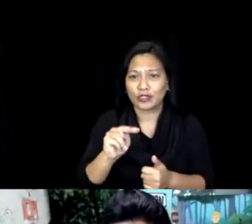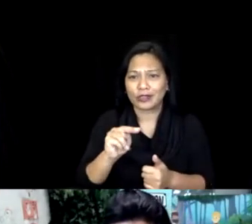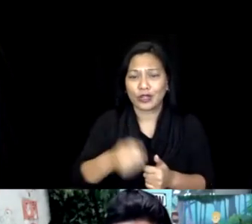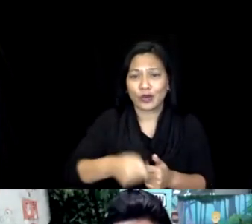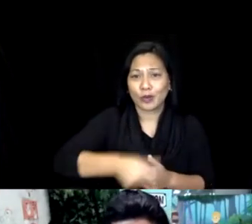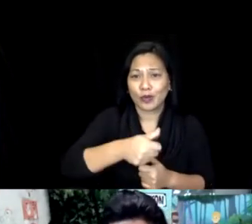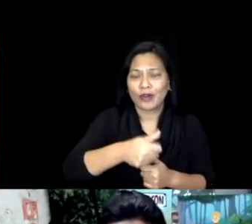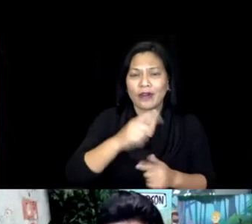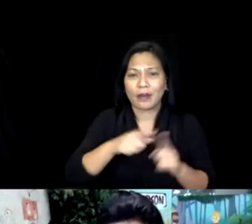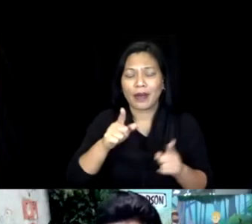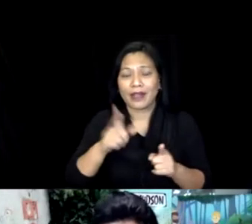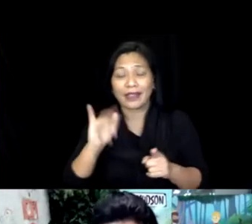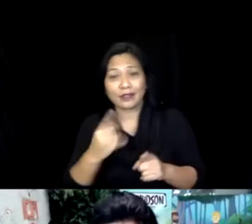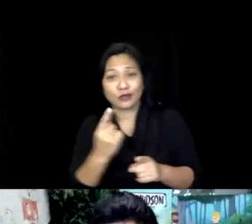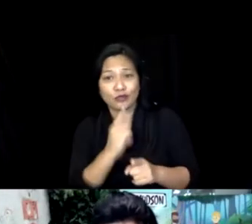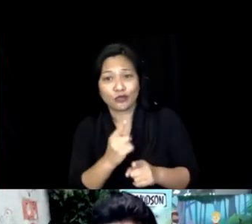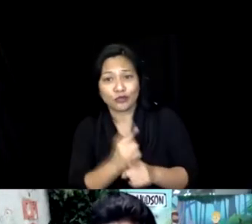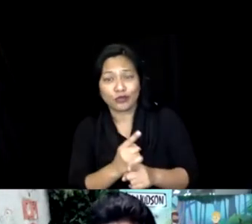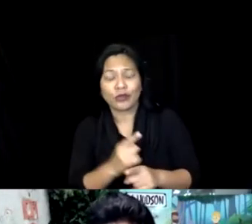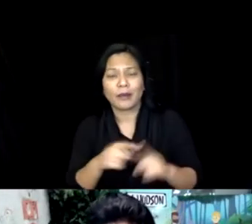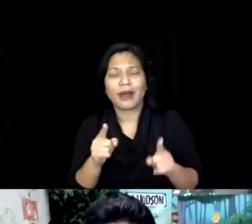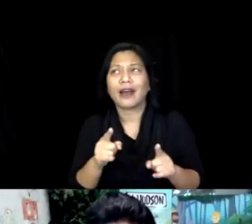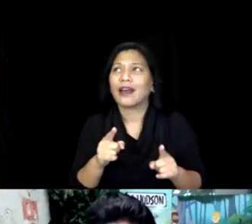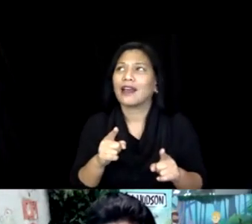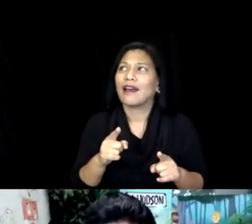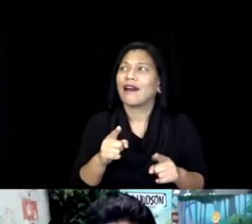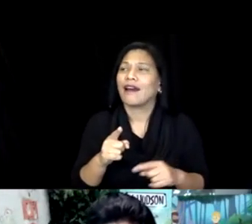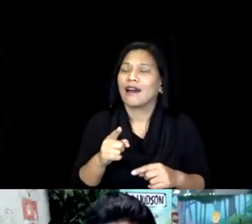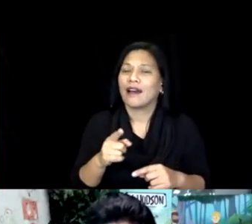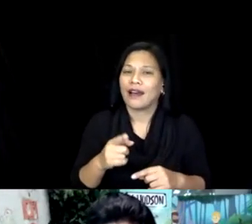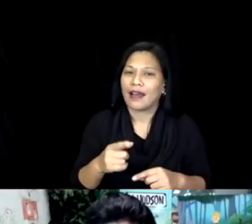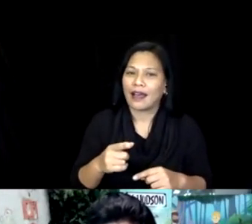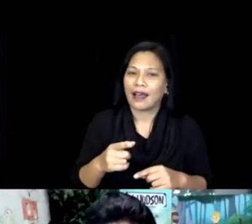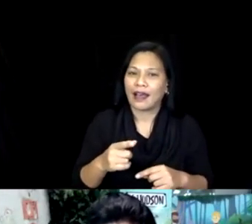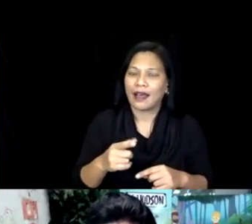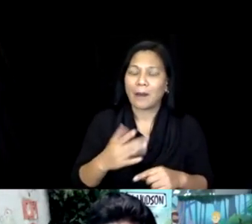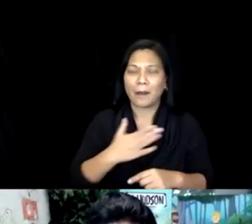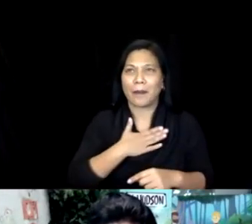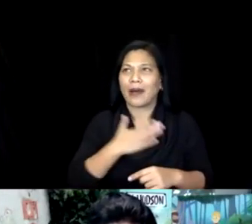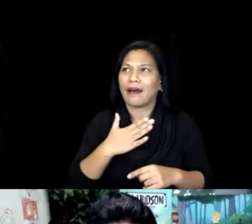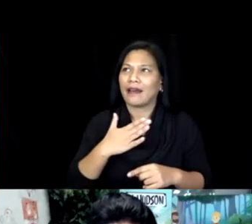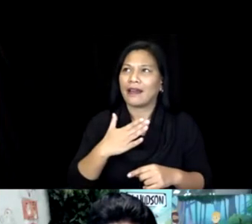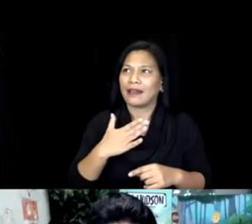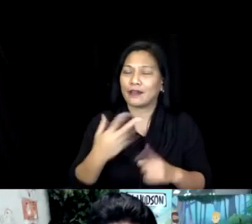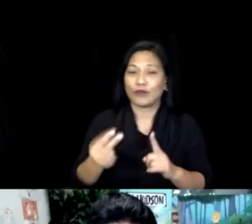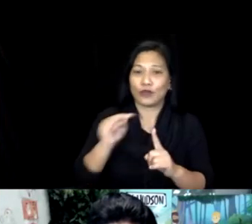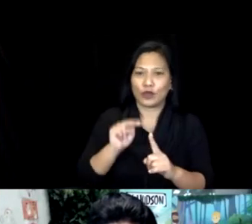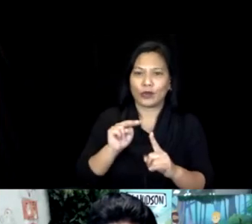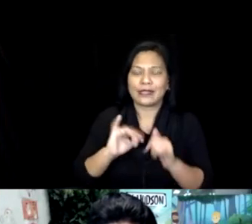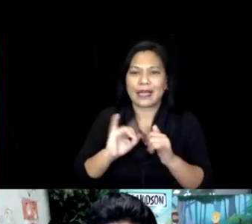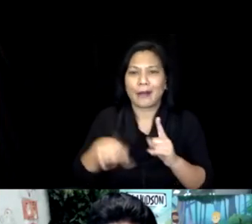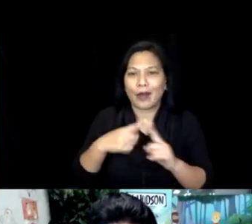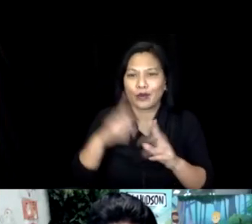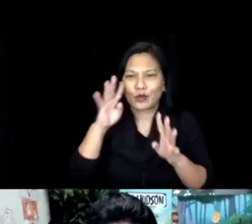mean, A, that's true, but B, I would say that I like to think of it in terms of creation, like what you put in, you know,